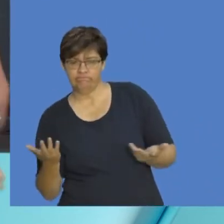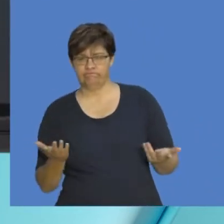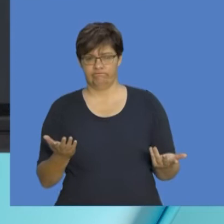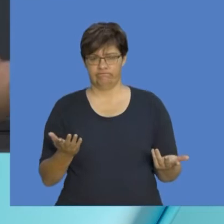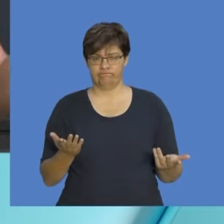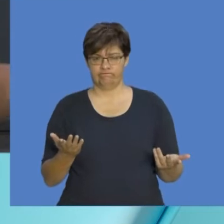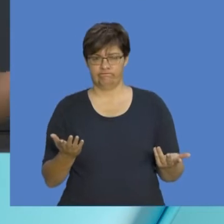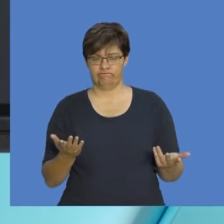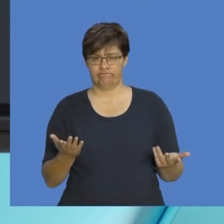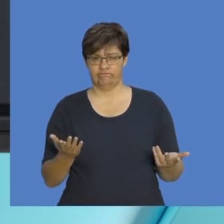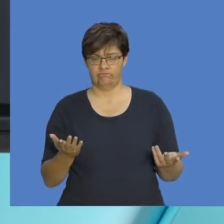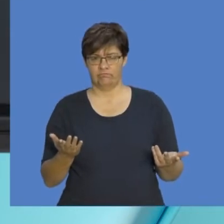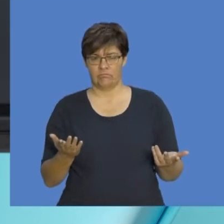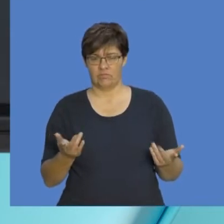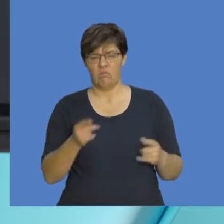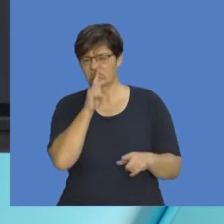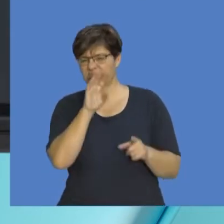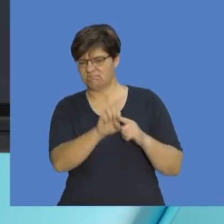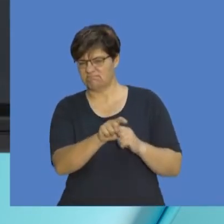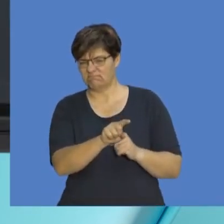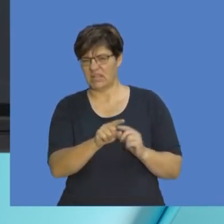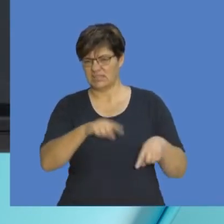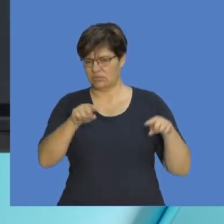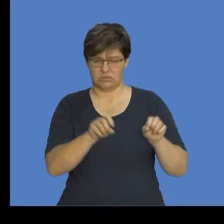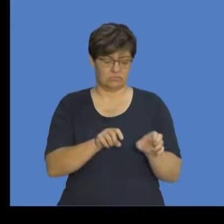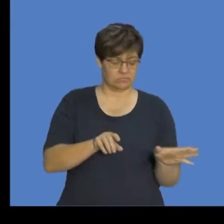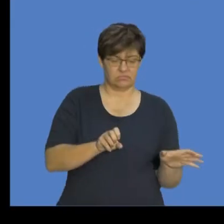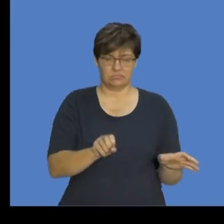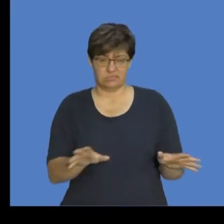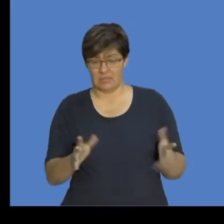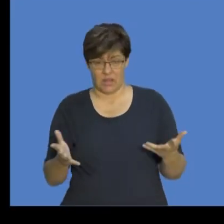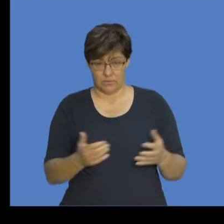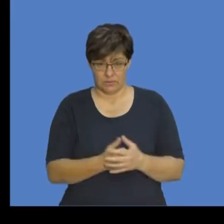mean, below the median, and so on. Okay.